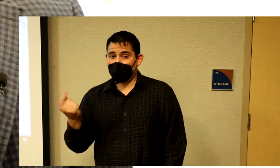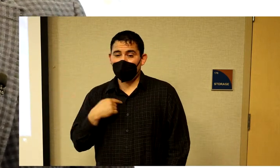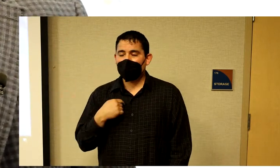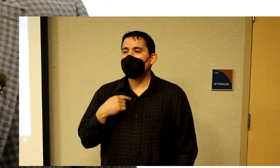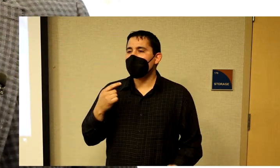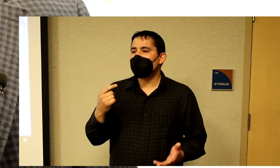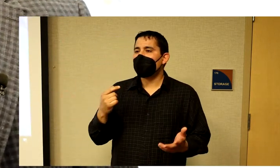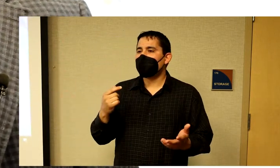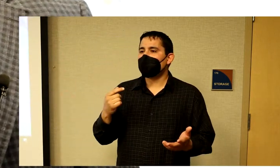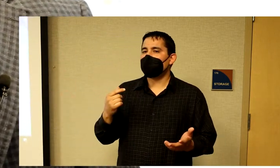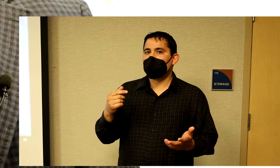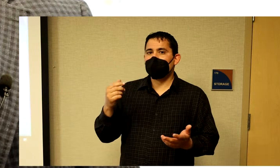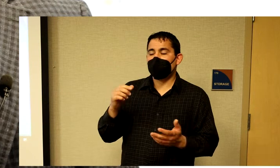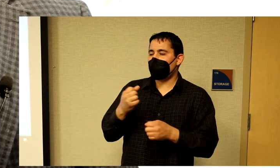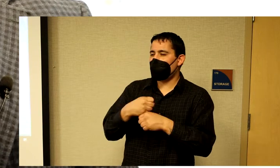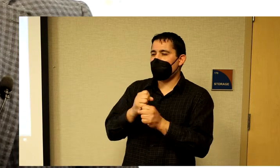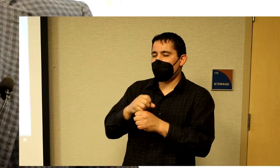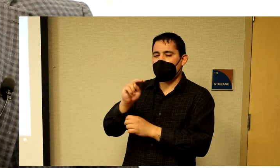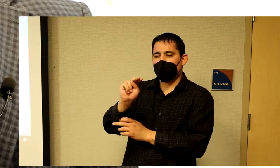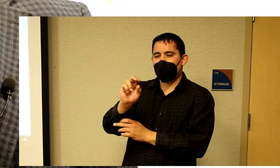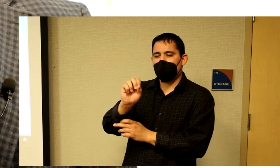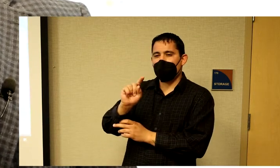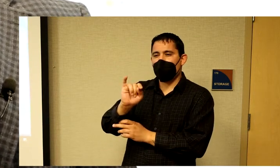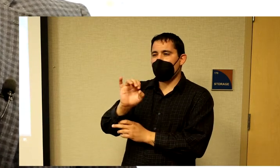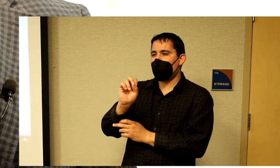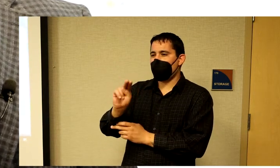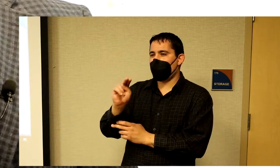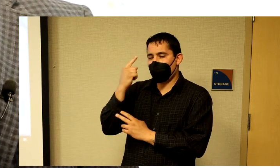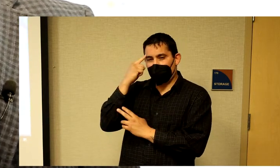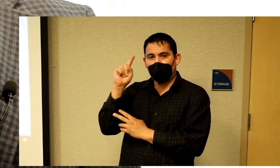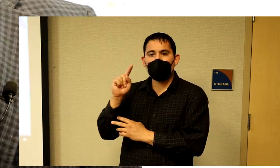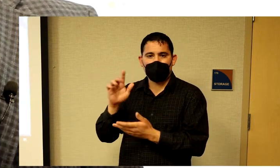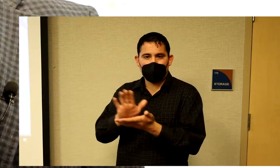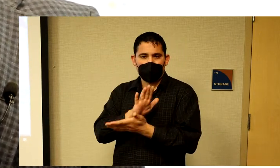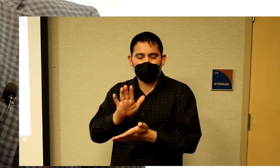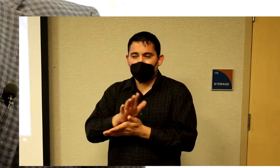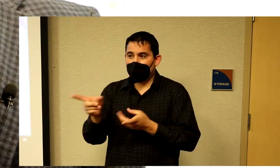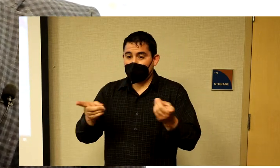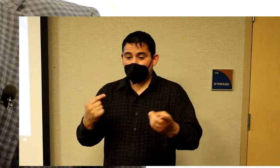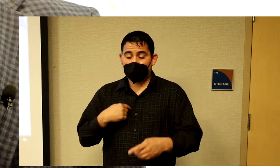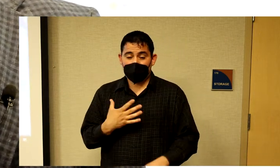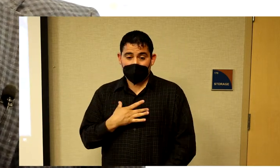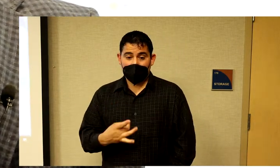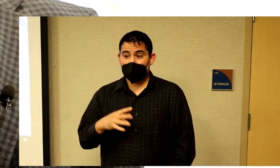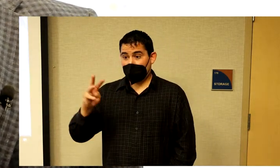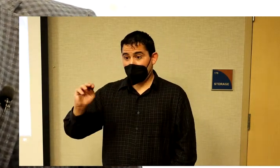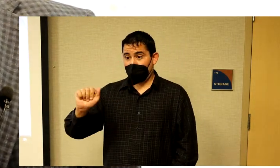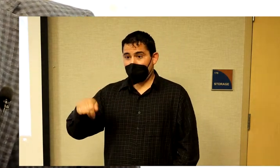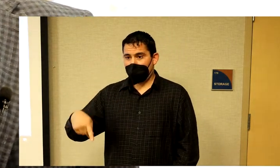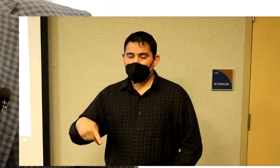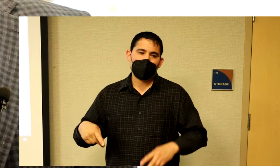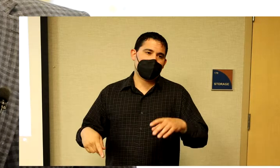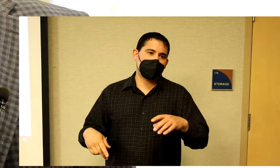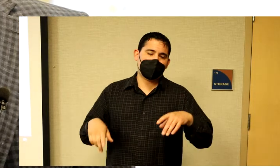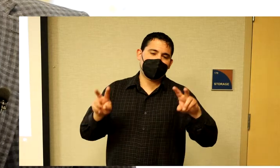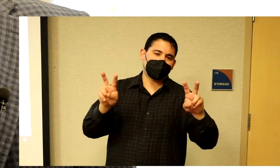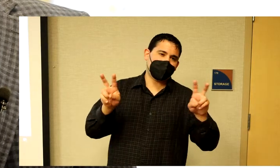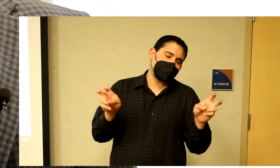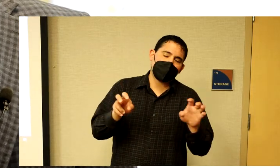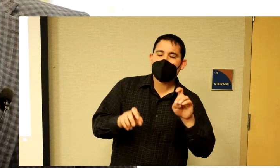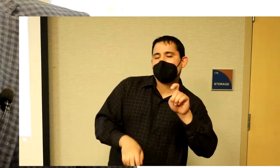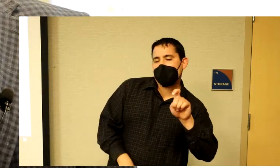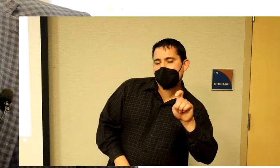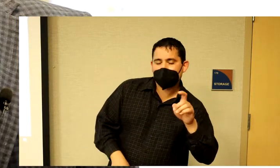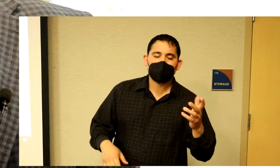map, and the motion should probably include, I like map X, and I would like the blue